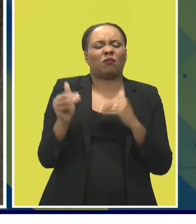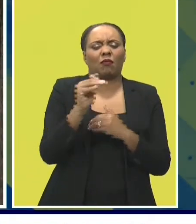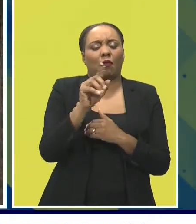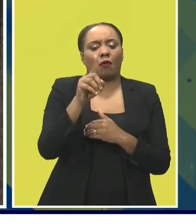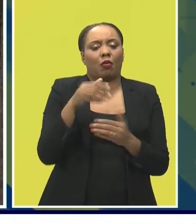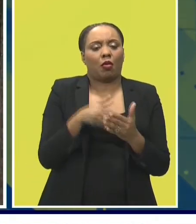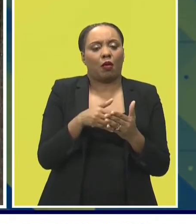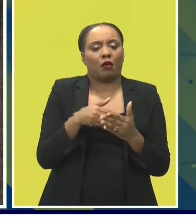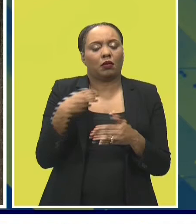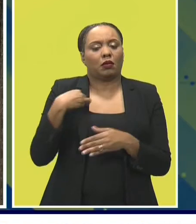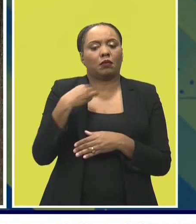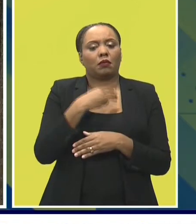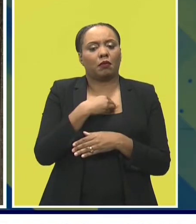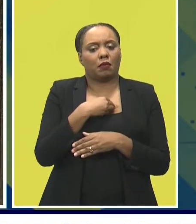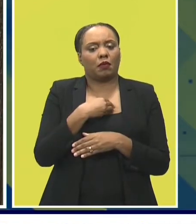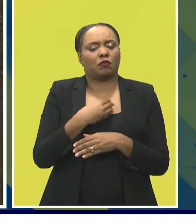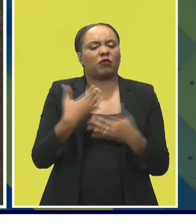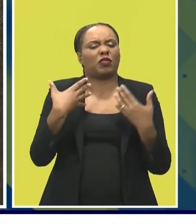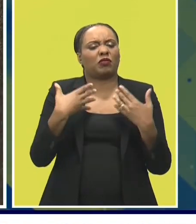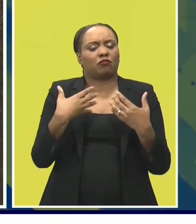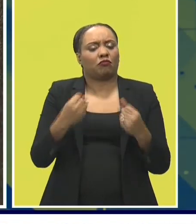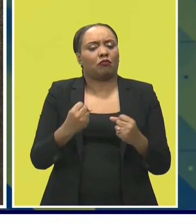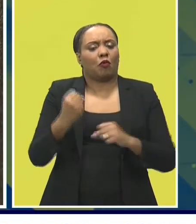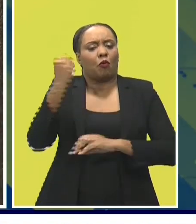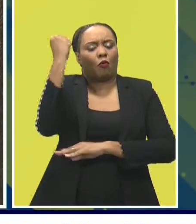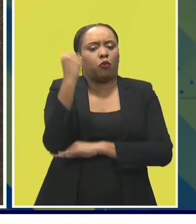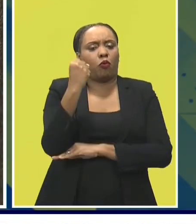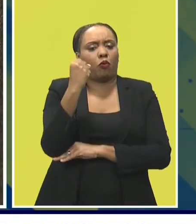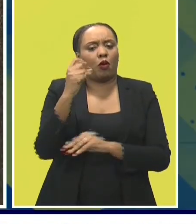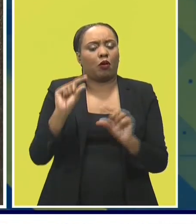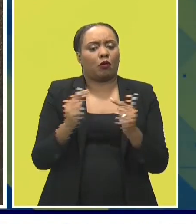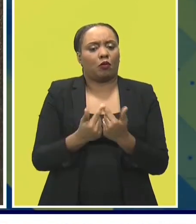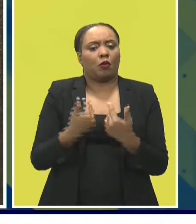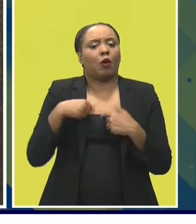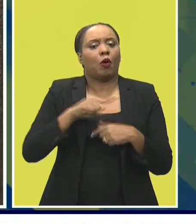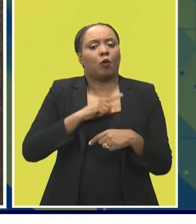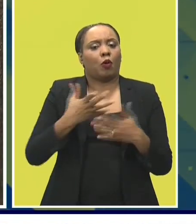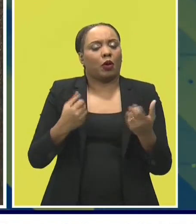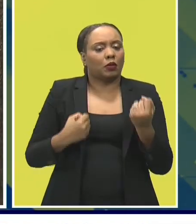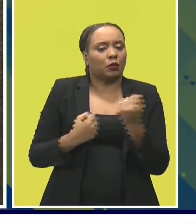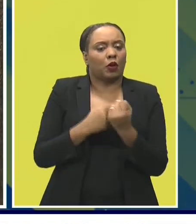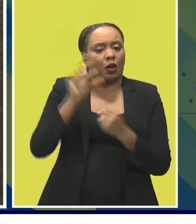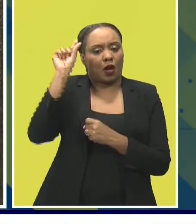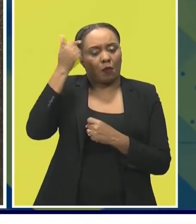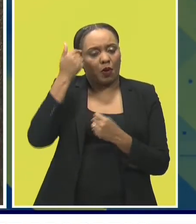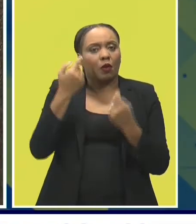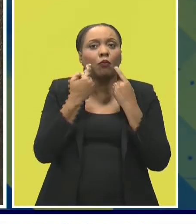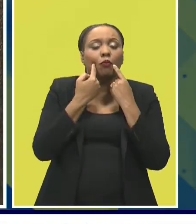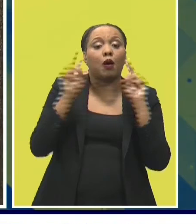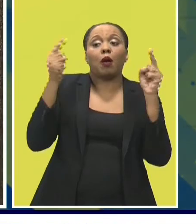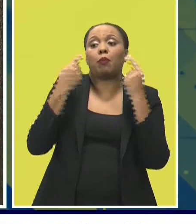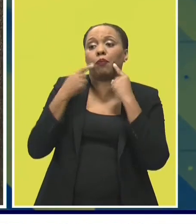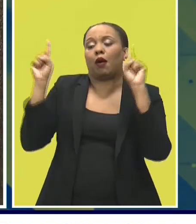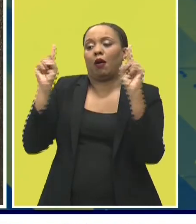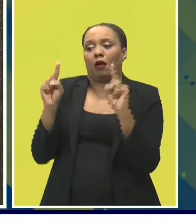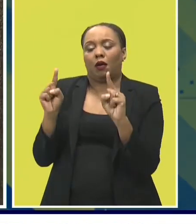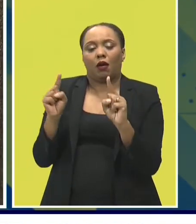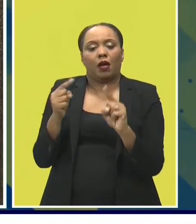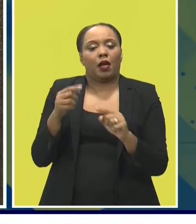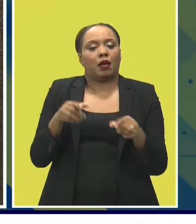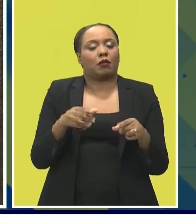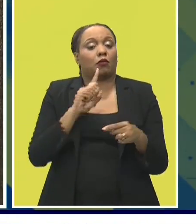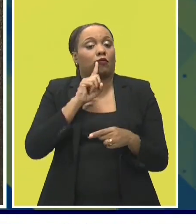members, is committed to assisting government in achieving some of its objectives, especially those relating to corporate